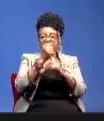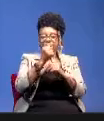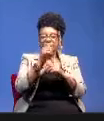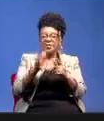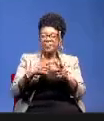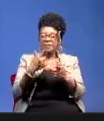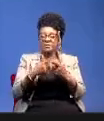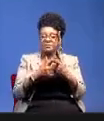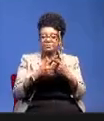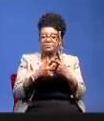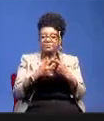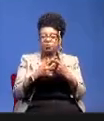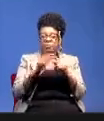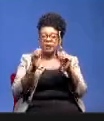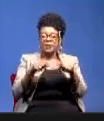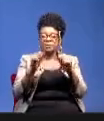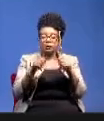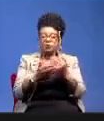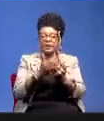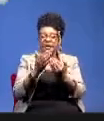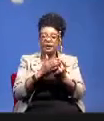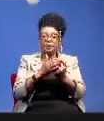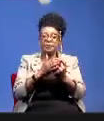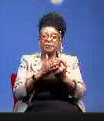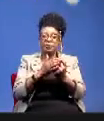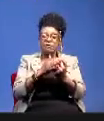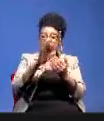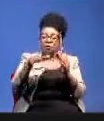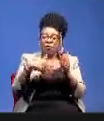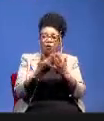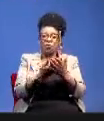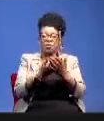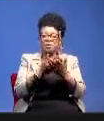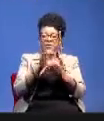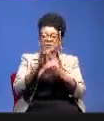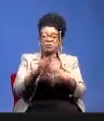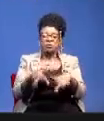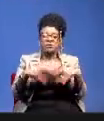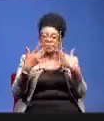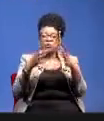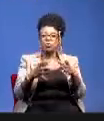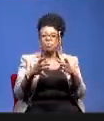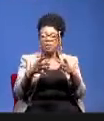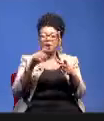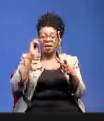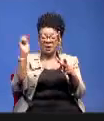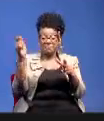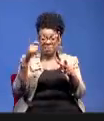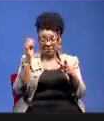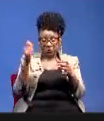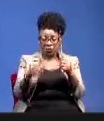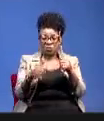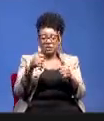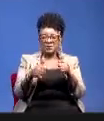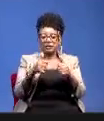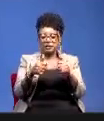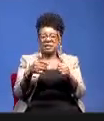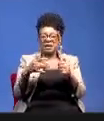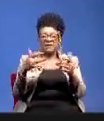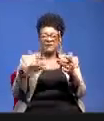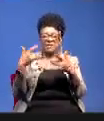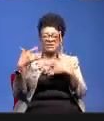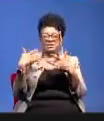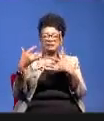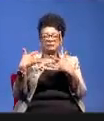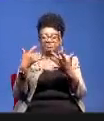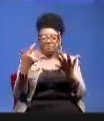then we will be able to take care of all these WhatsApp group harabees, which are very irritating to